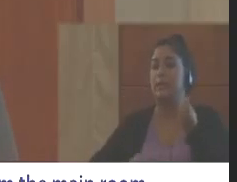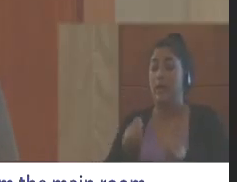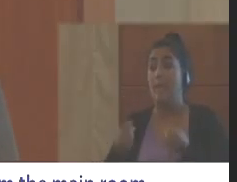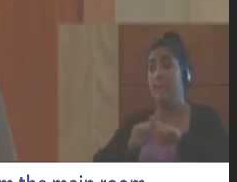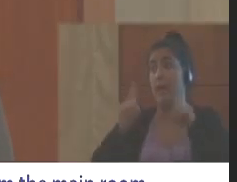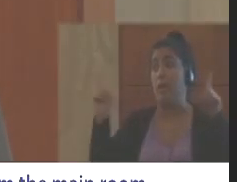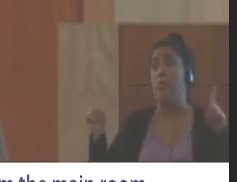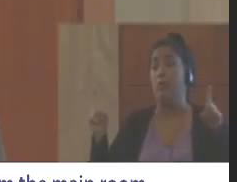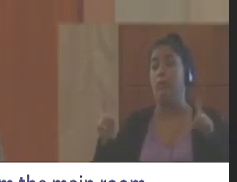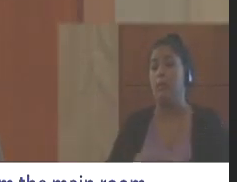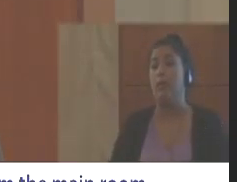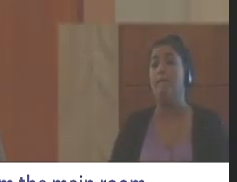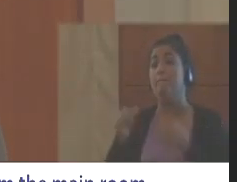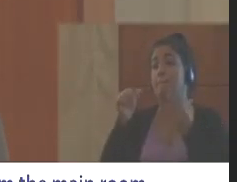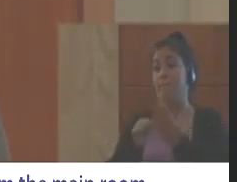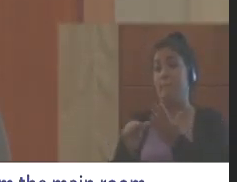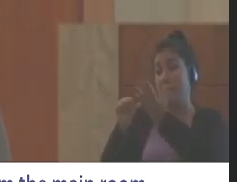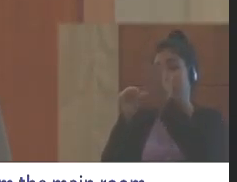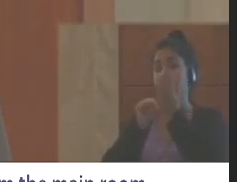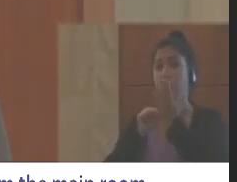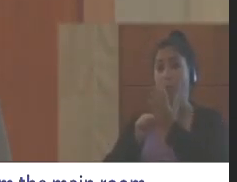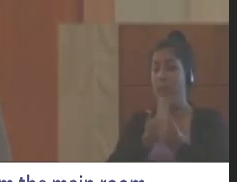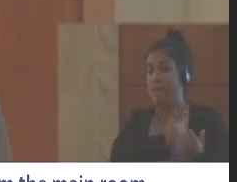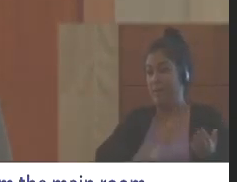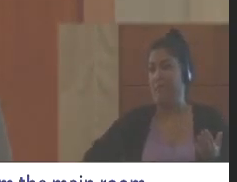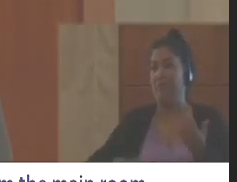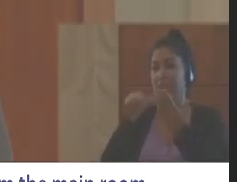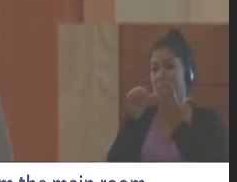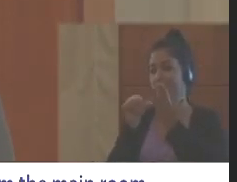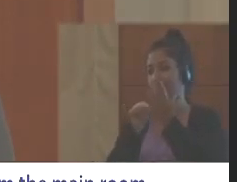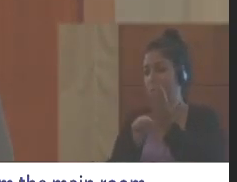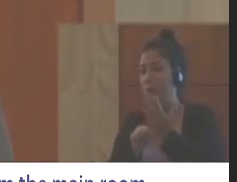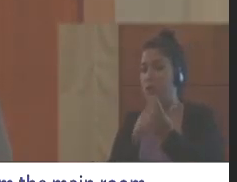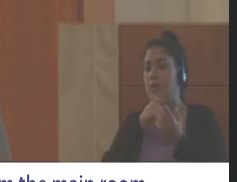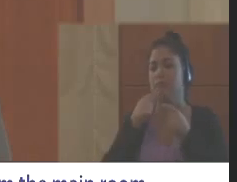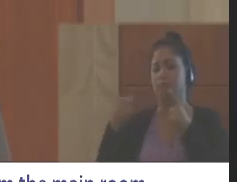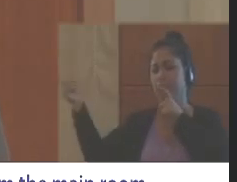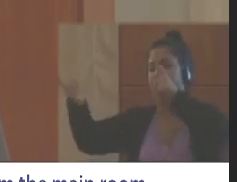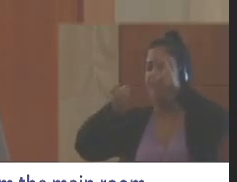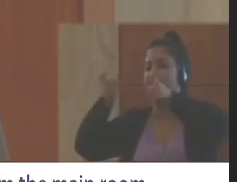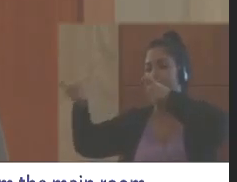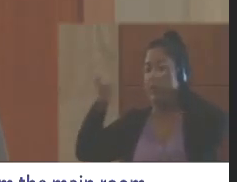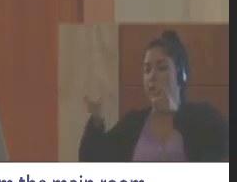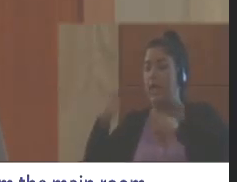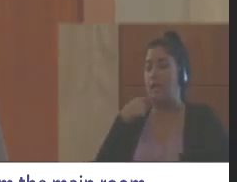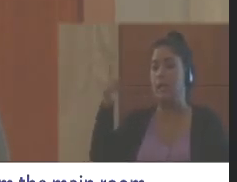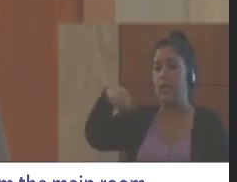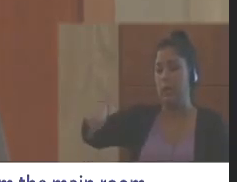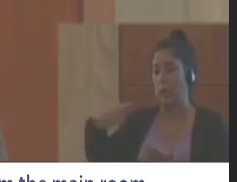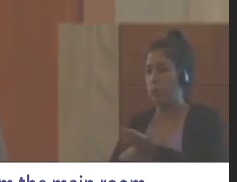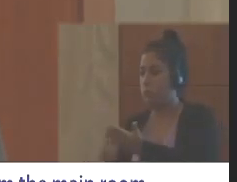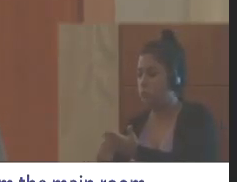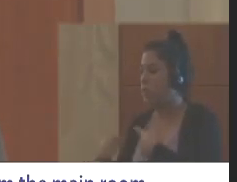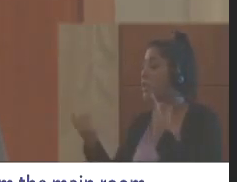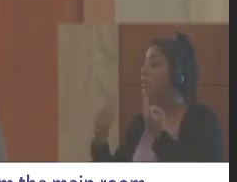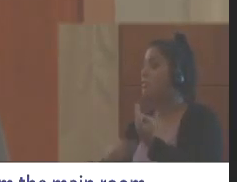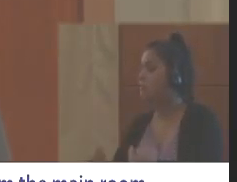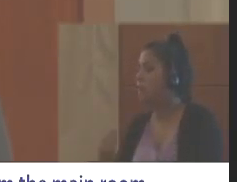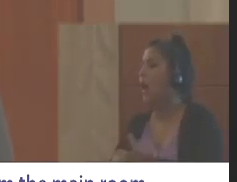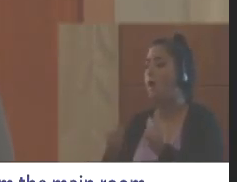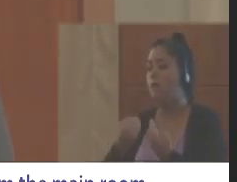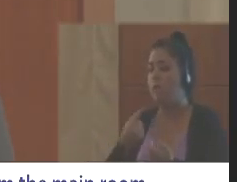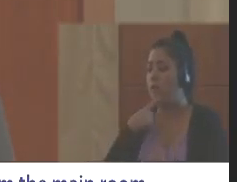framework. However, from the presidency of the Ministers' Council, the need was